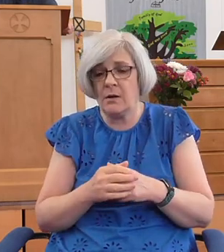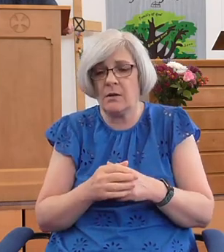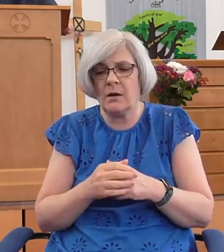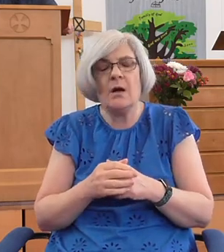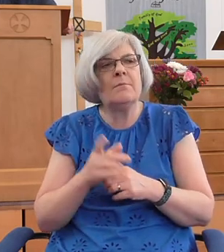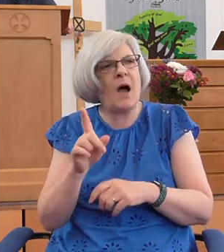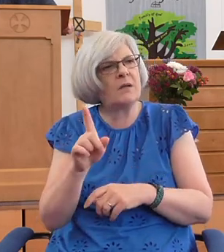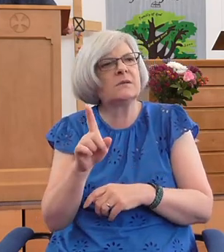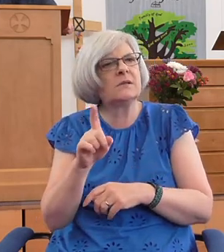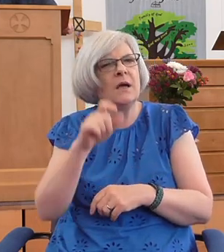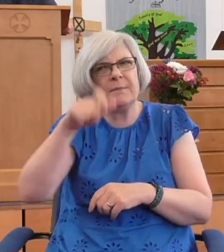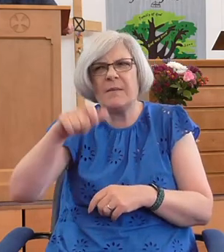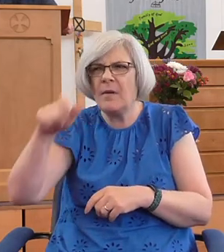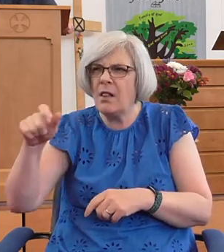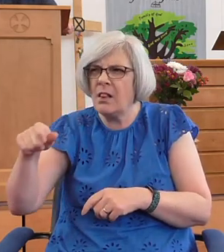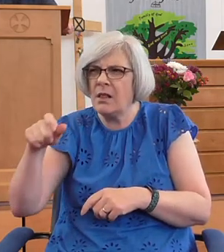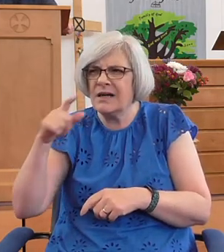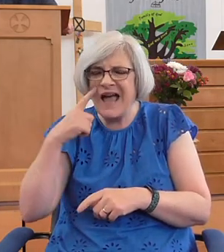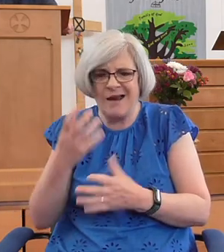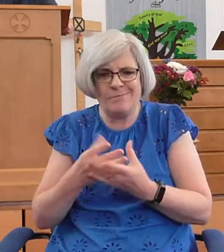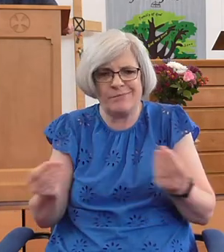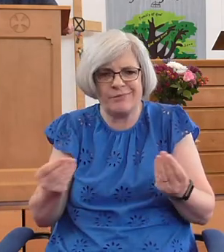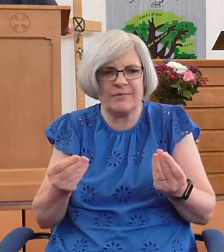but people can fall through the cracks.